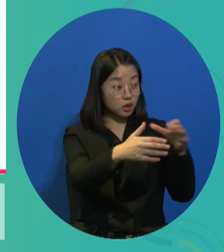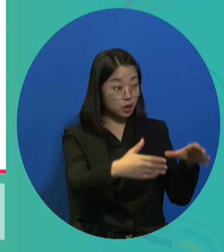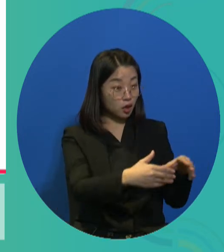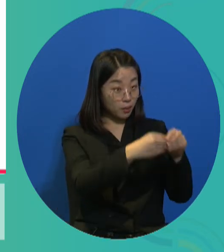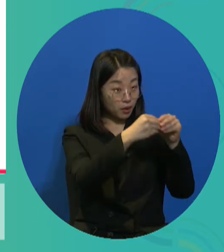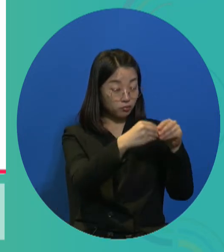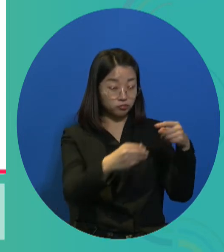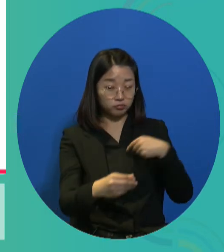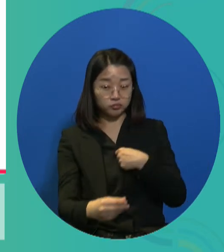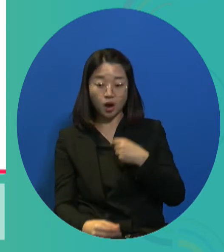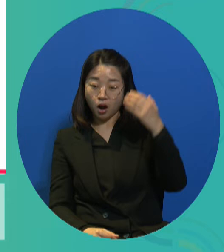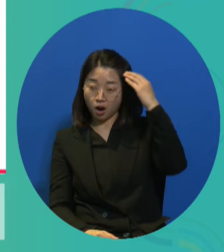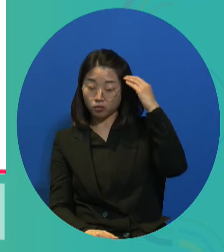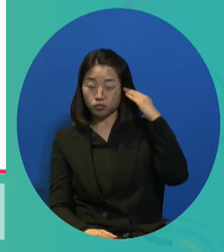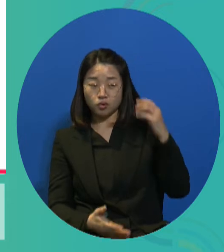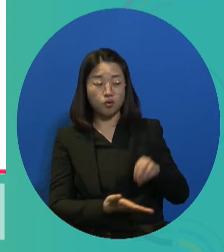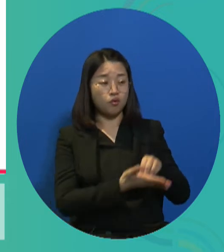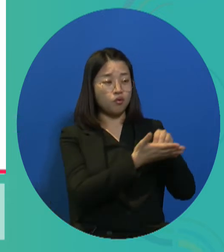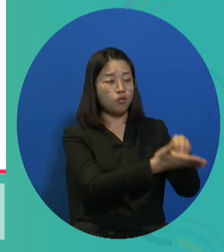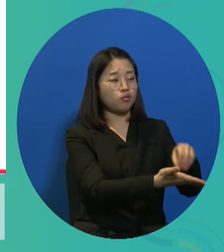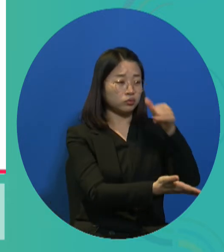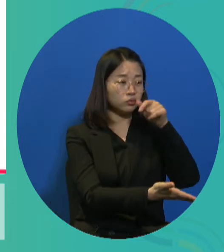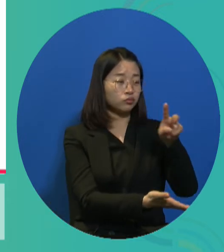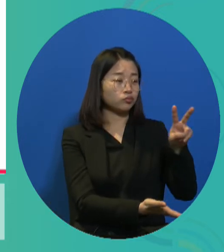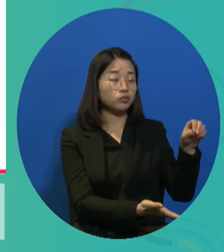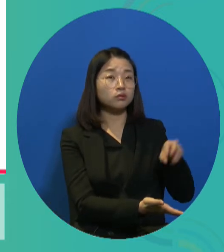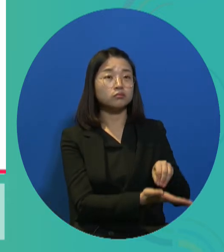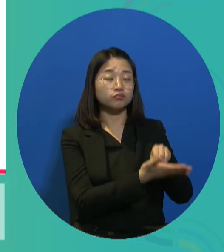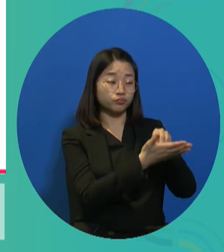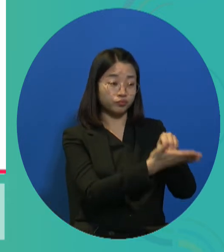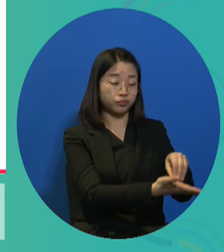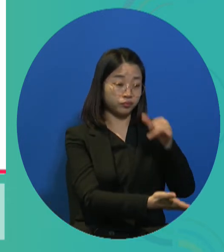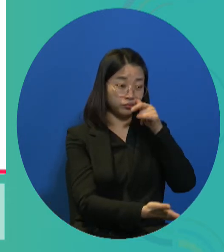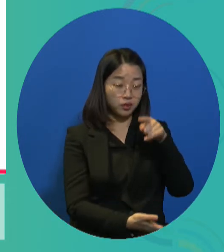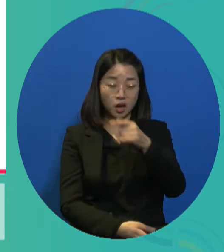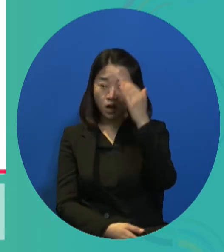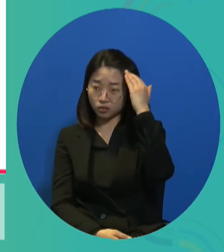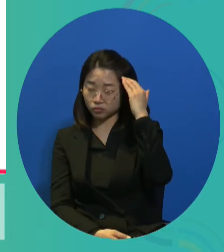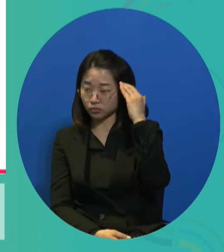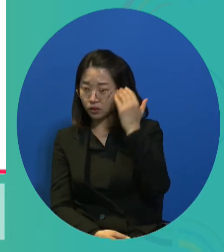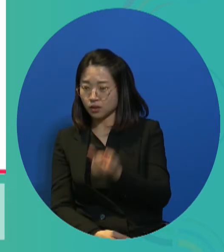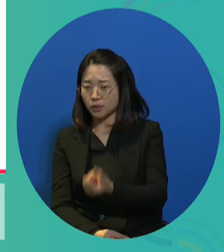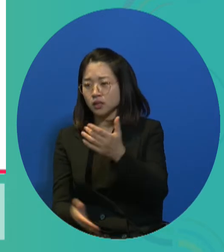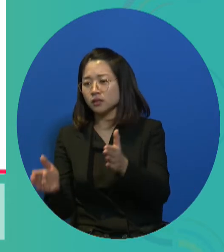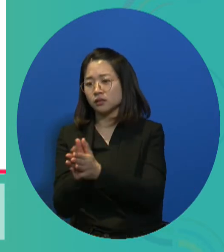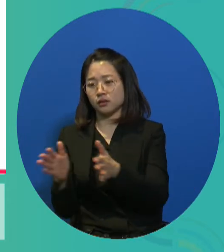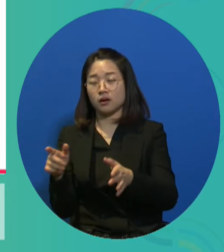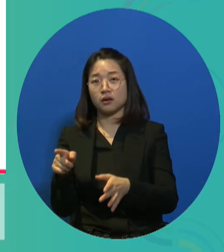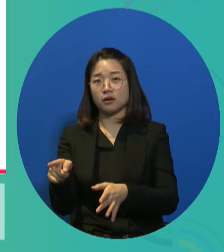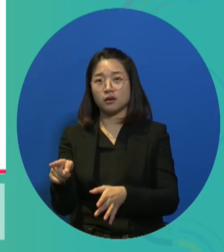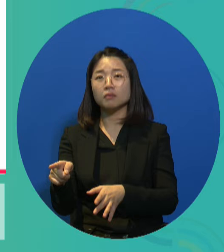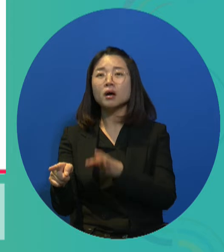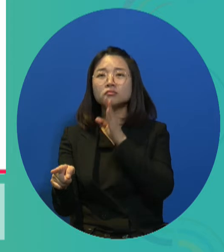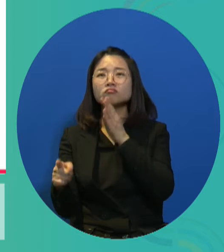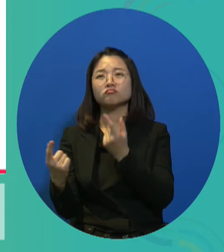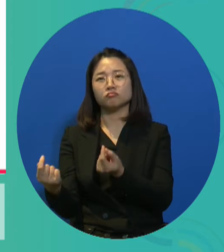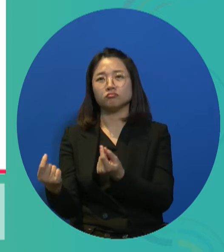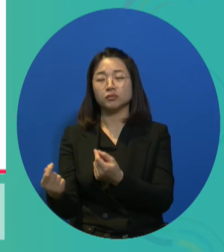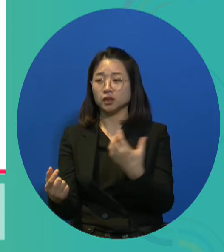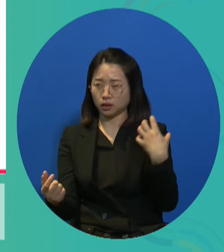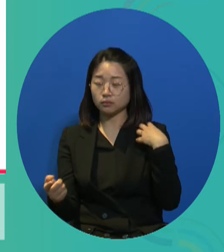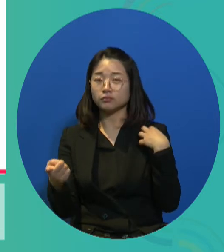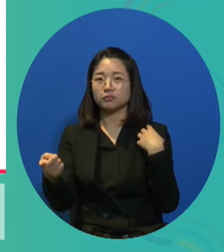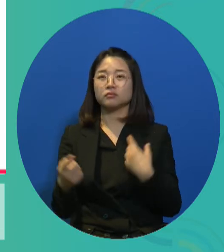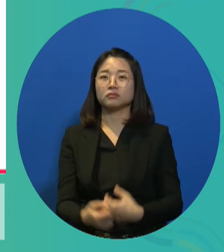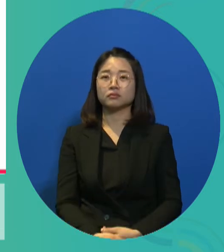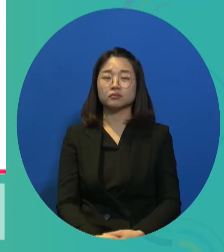Korea is a signatory of the convention, so any interpretations and implementations of the convention